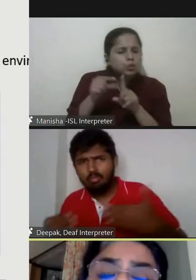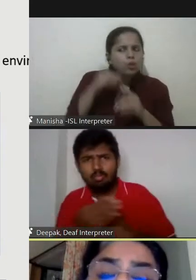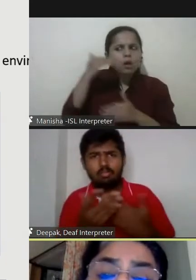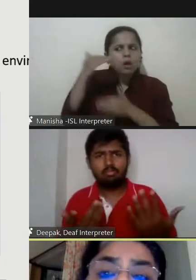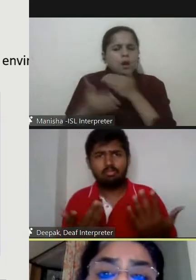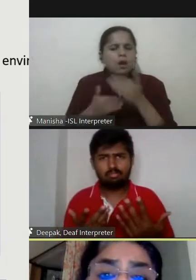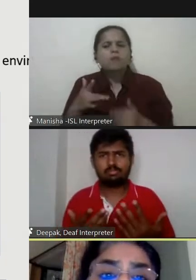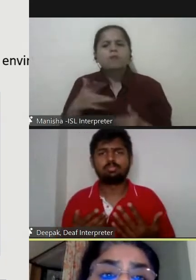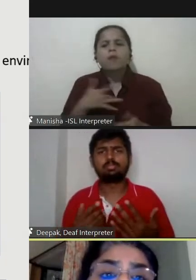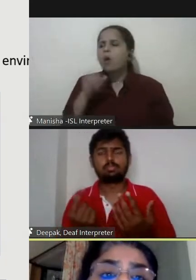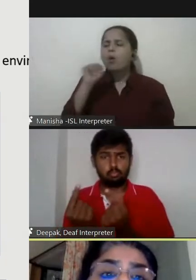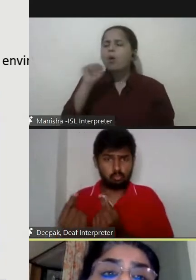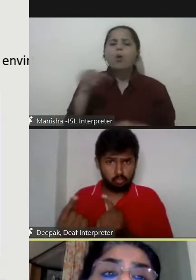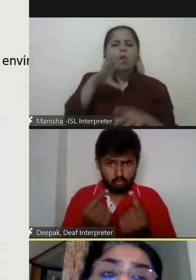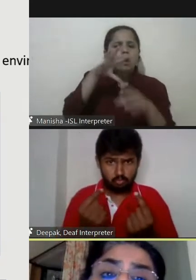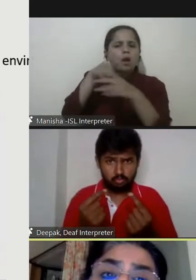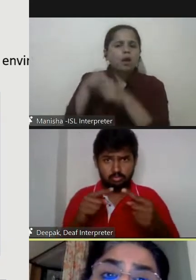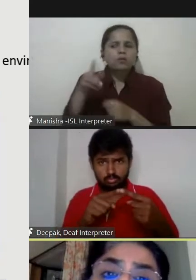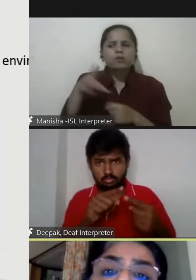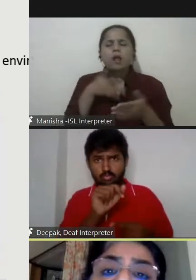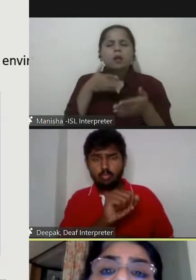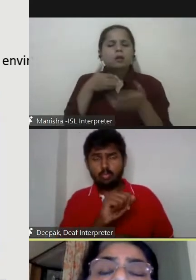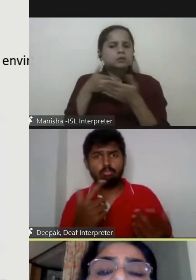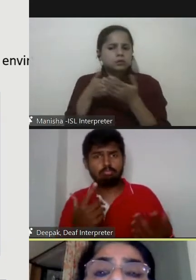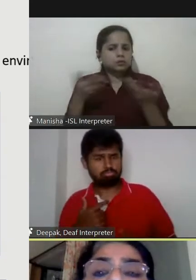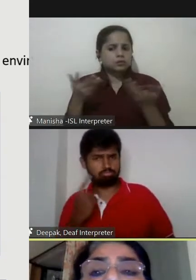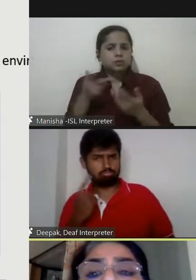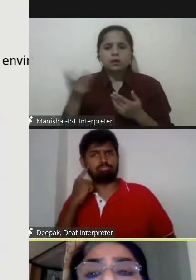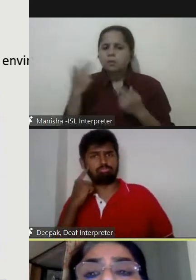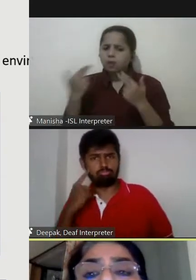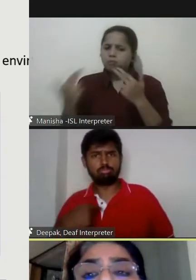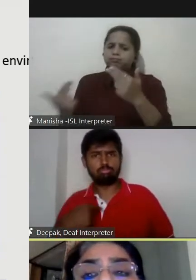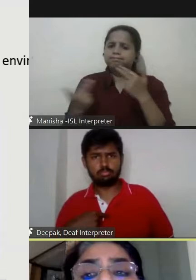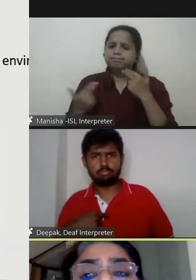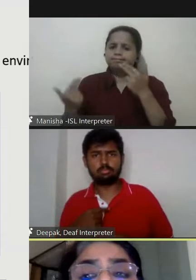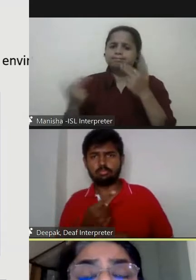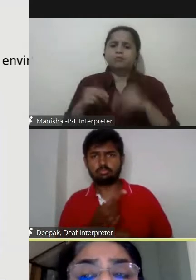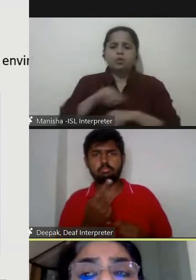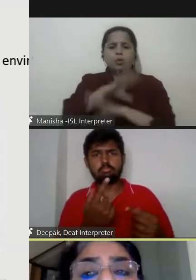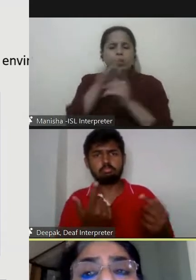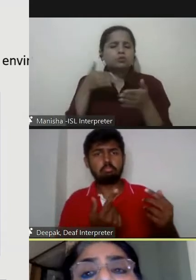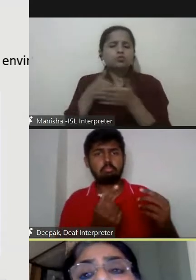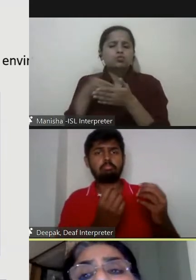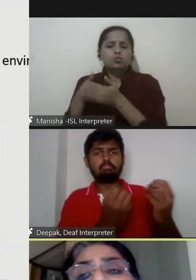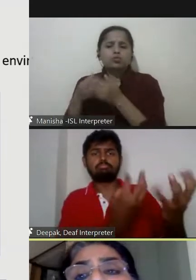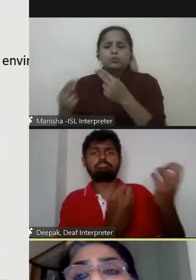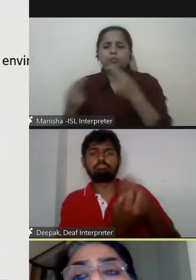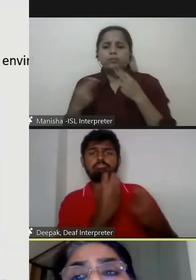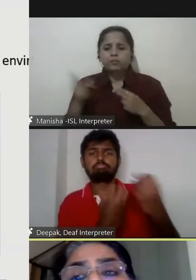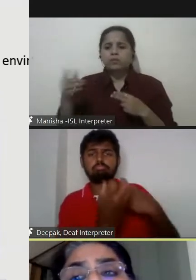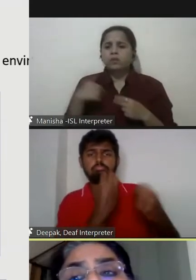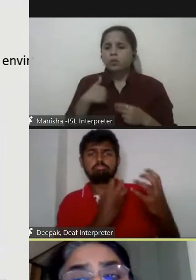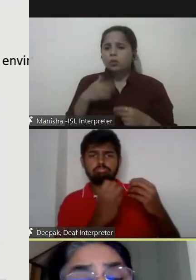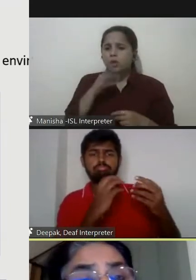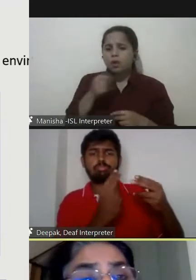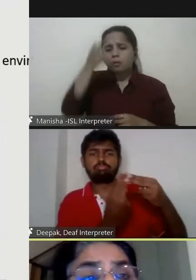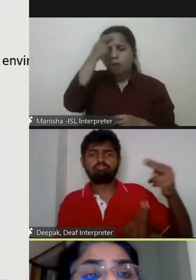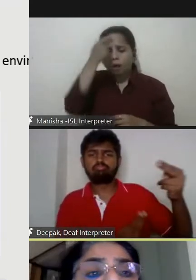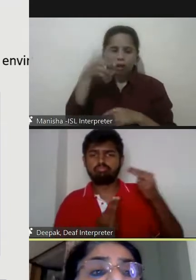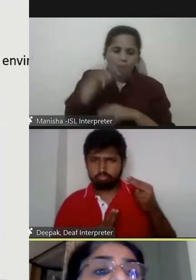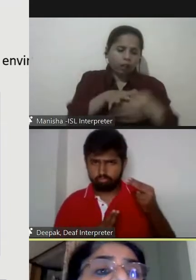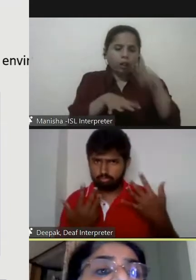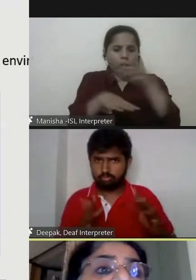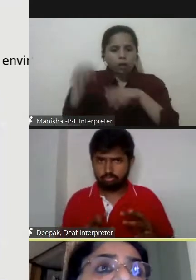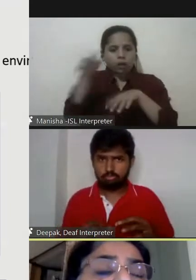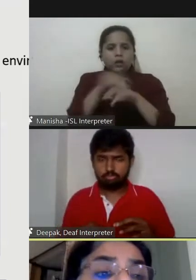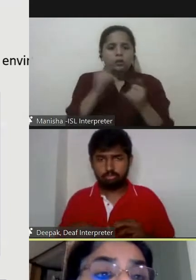in participation, they spoke about all the challenges and the intersection of these challenges with the